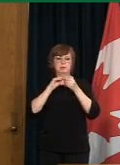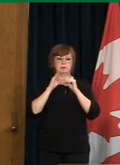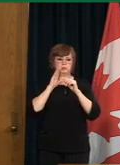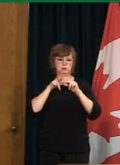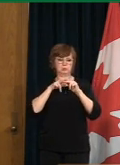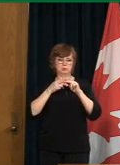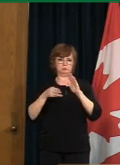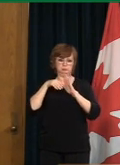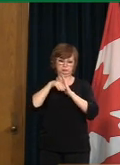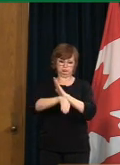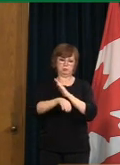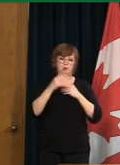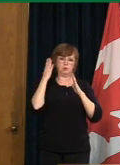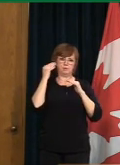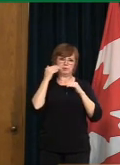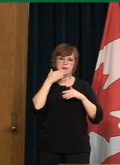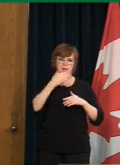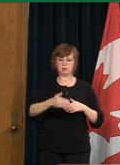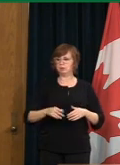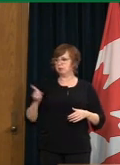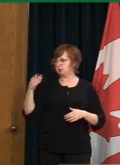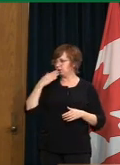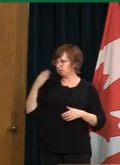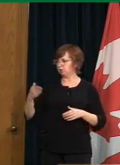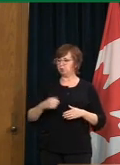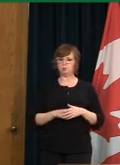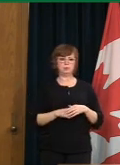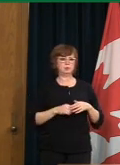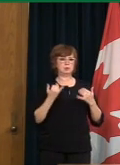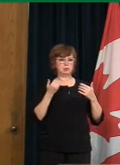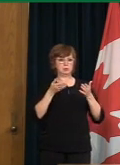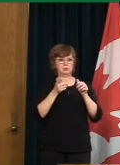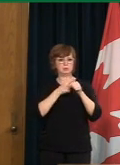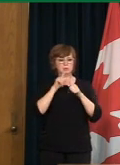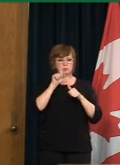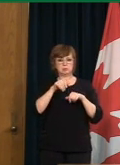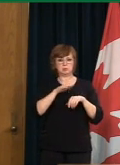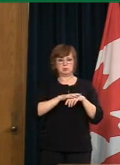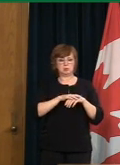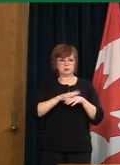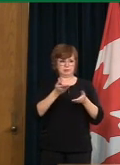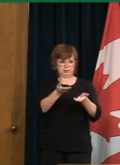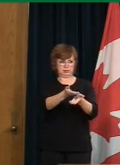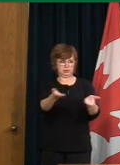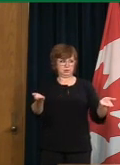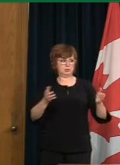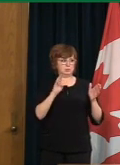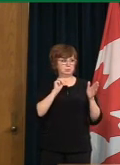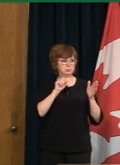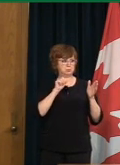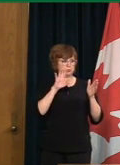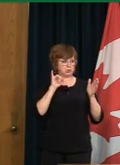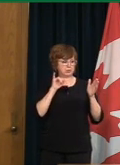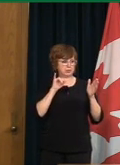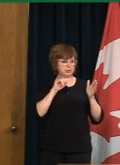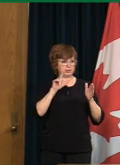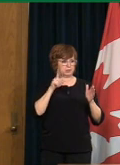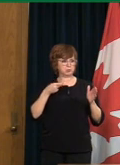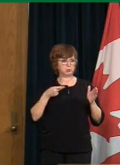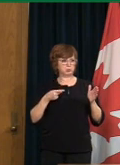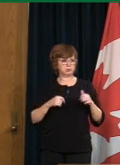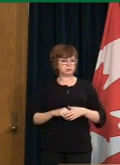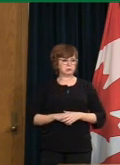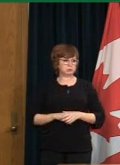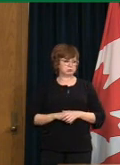Thank you. Thank you, Doctor. Thank you, Premier. We'll take our first question from the room. We'll go to Mary Madrick with the Leader